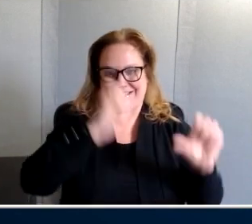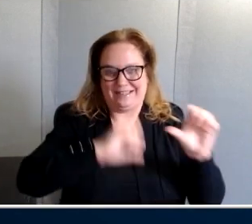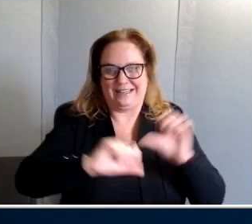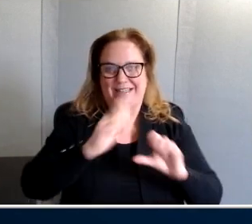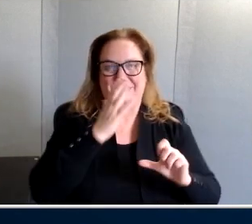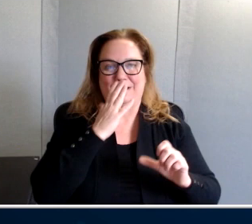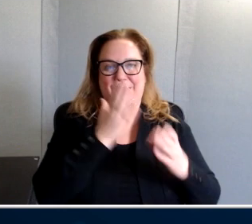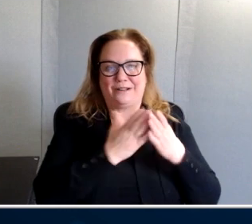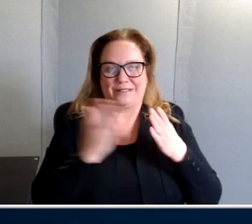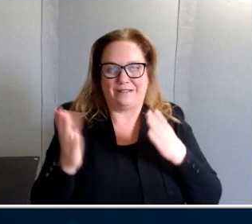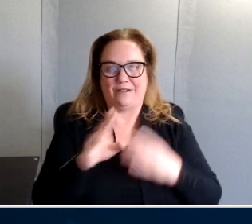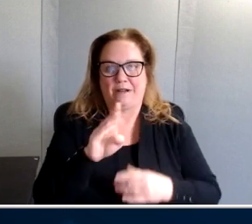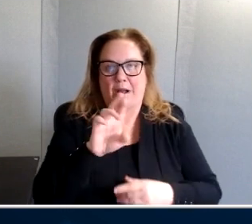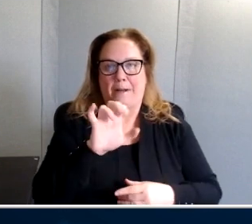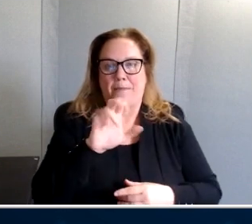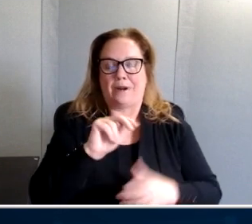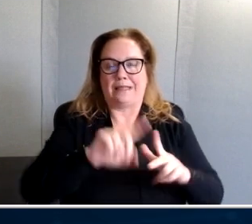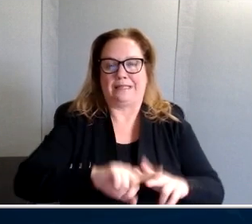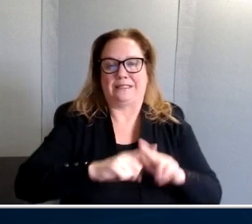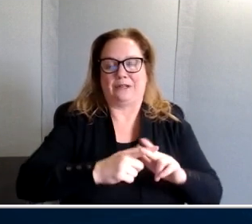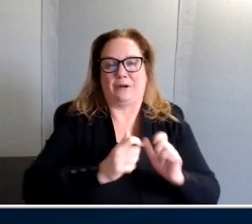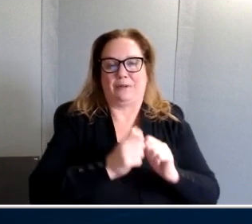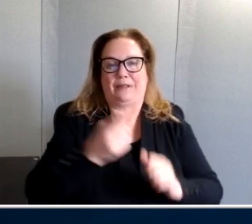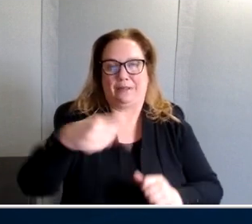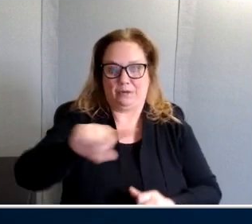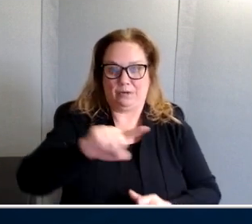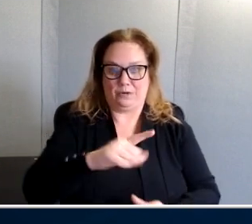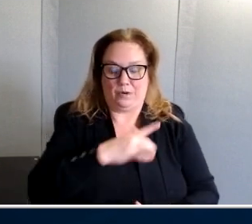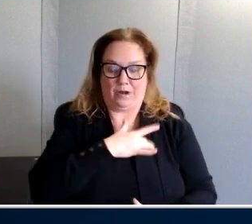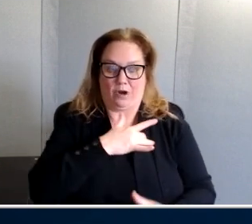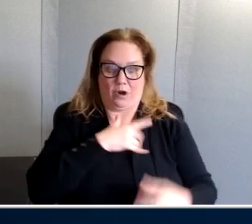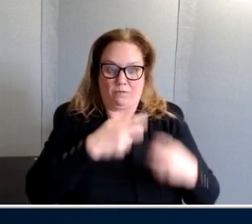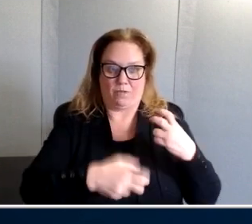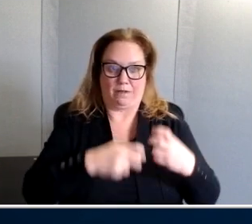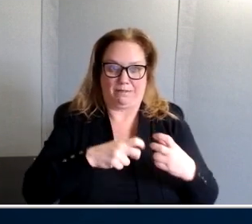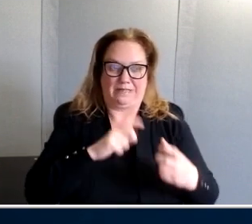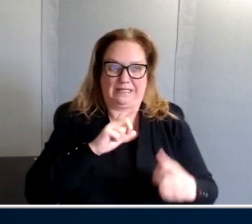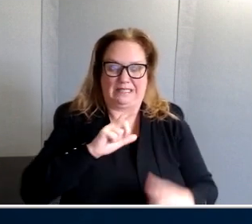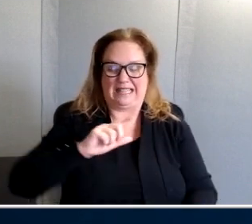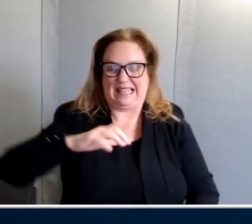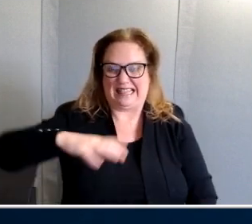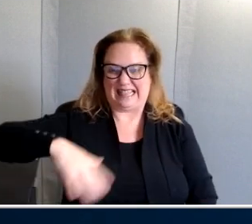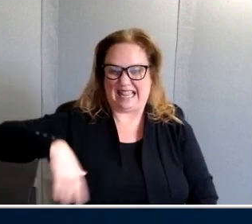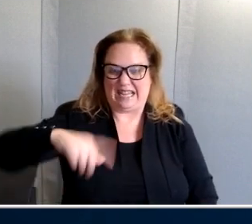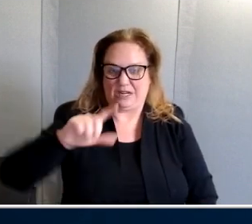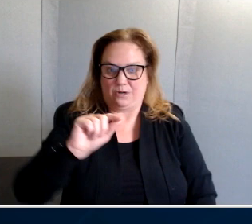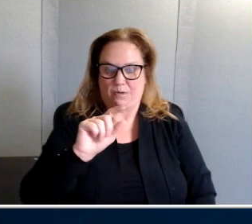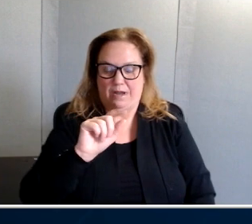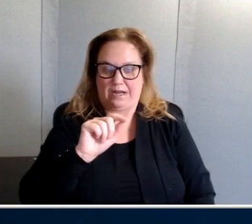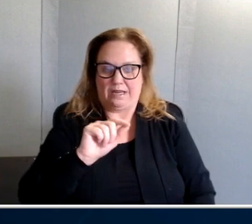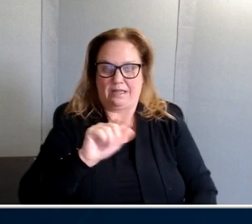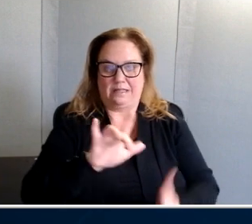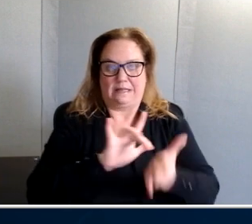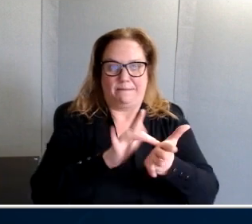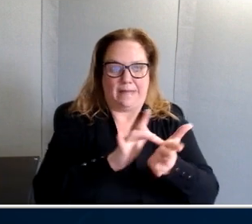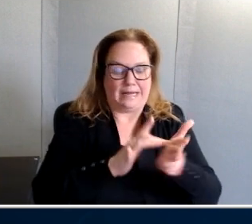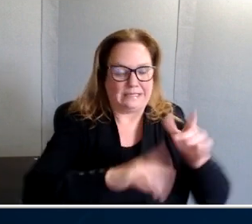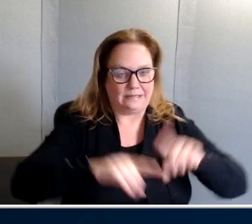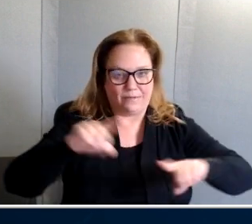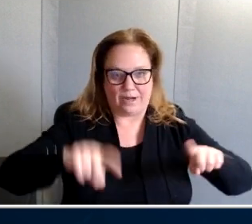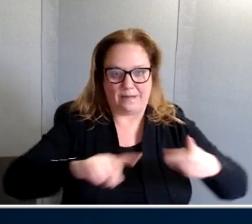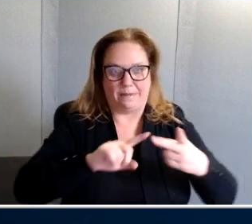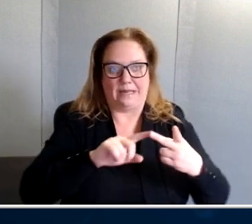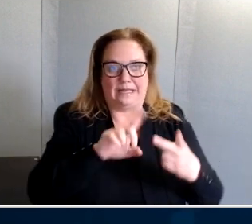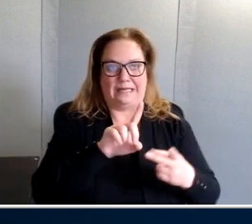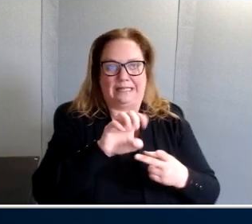So Brian, let's start with you. So you've had heart trouble since your late 20s. You've needed different medications and a